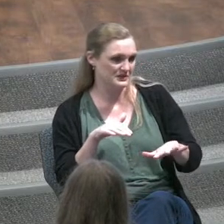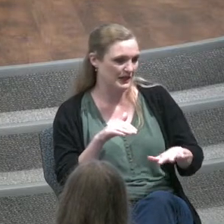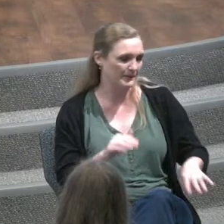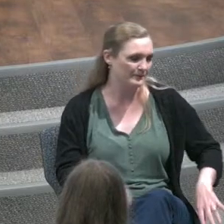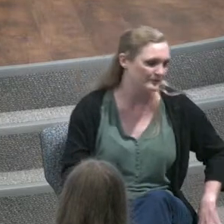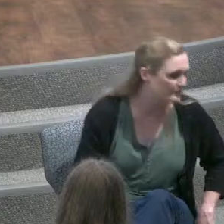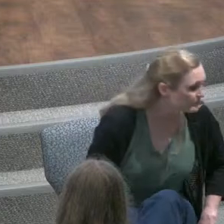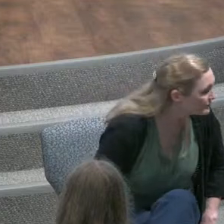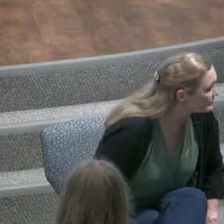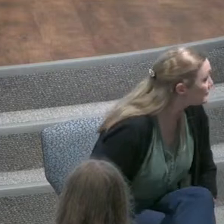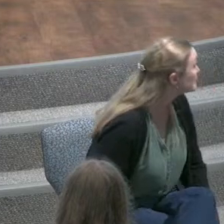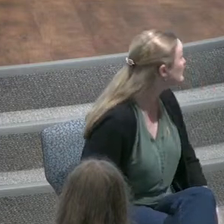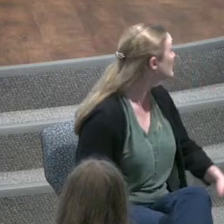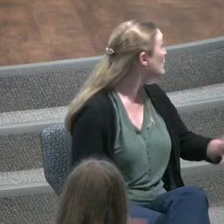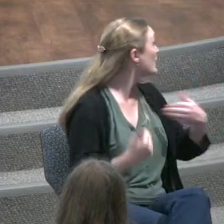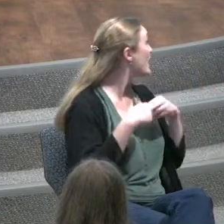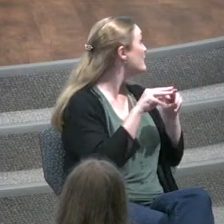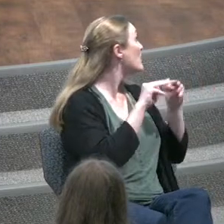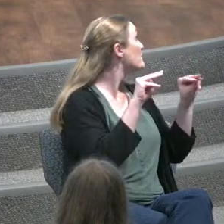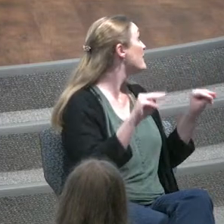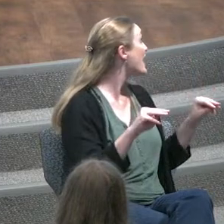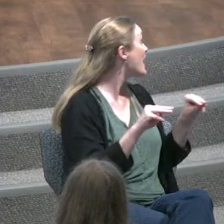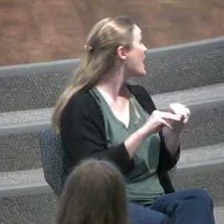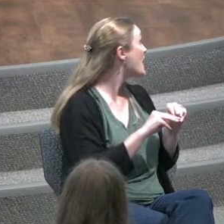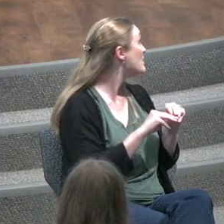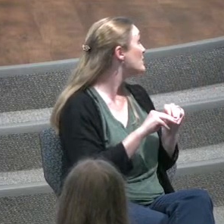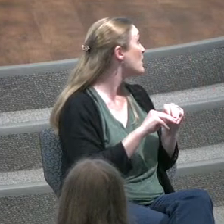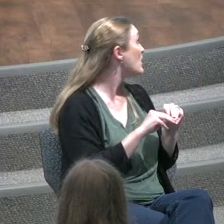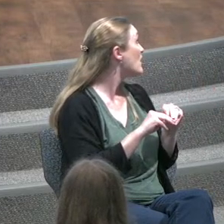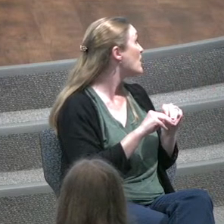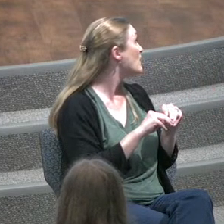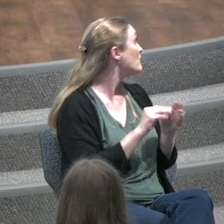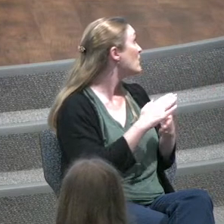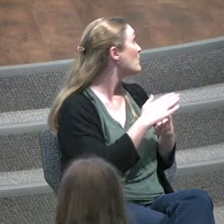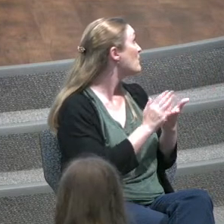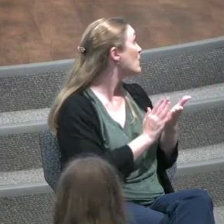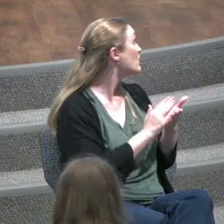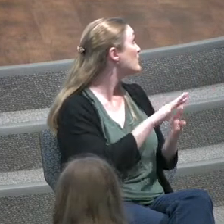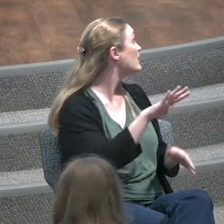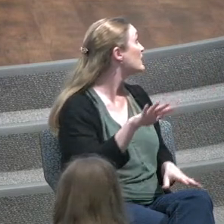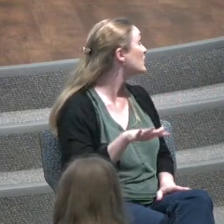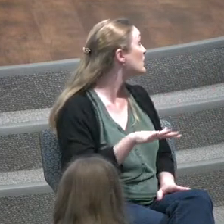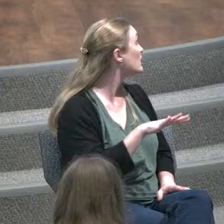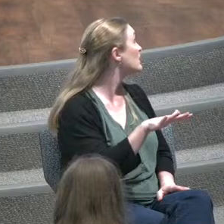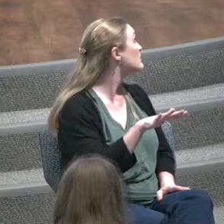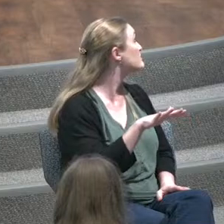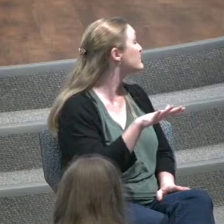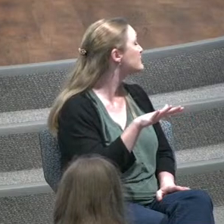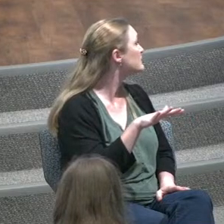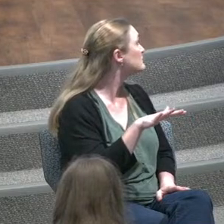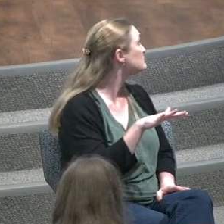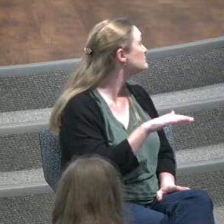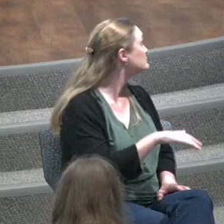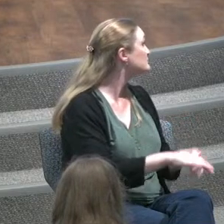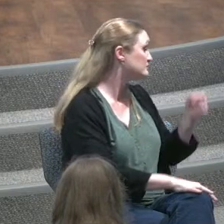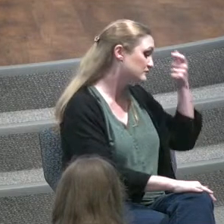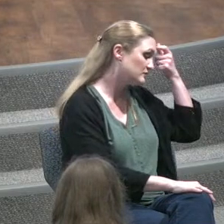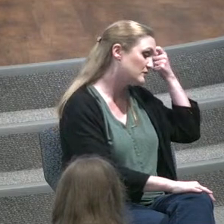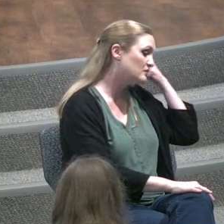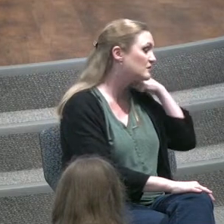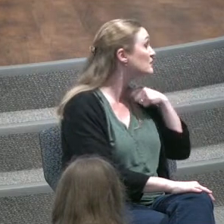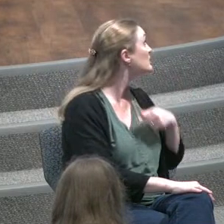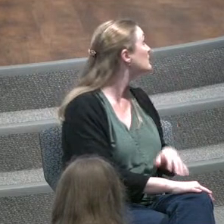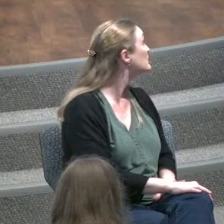so got a map of a significant portion of Palestine, and just to kind of retrace where we've gone.